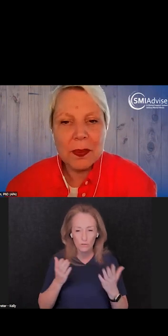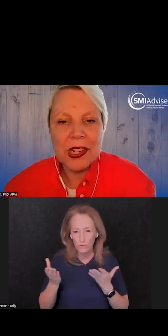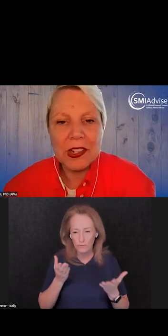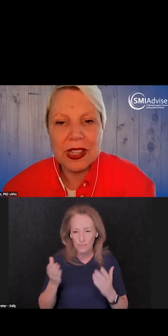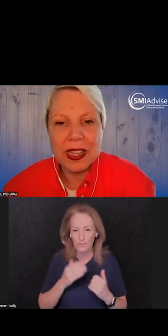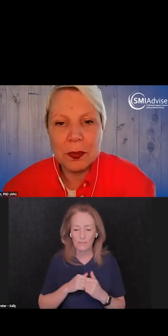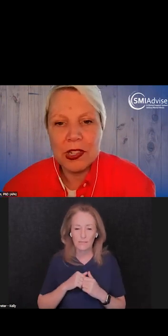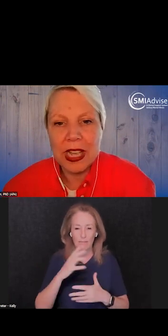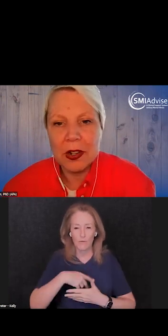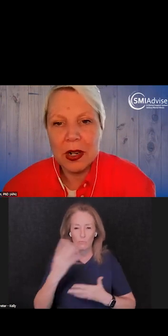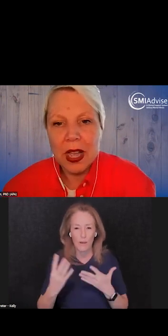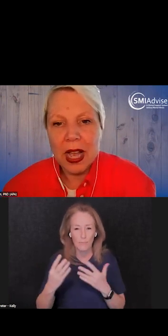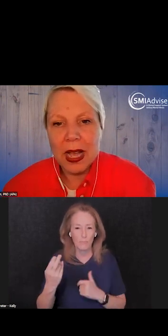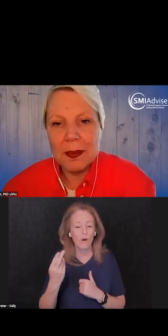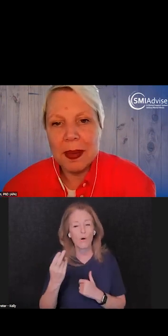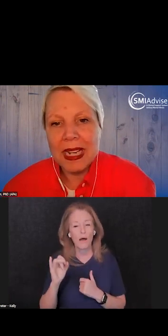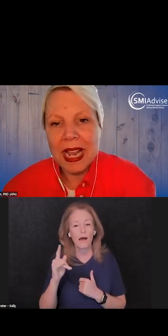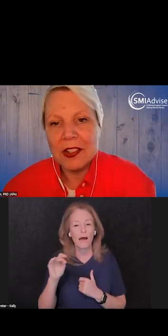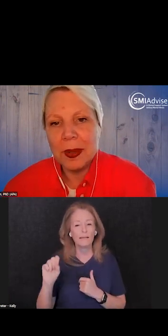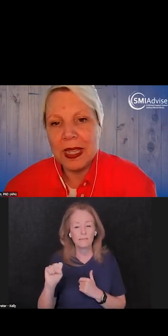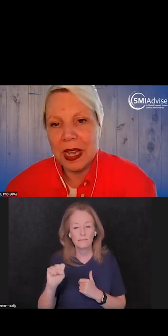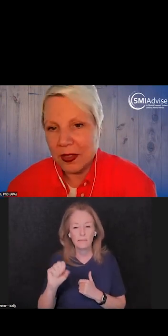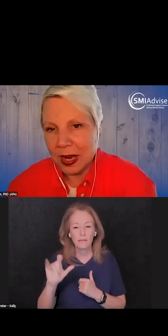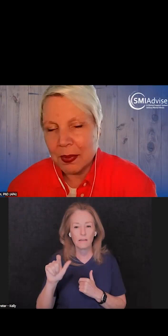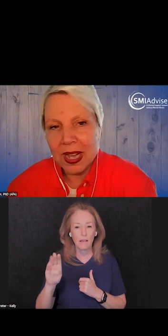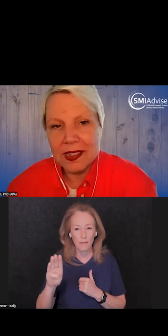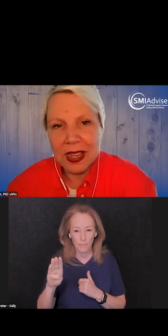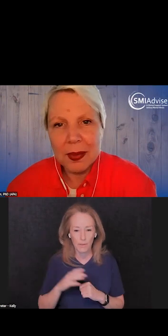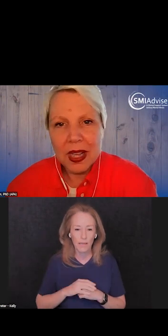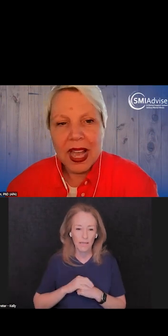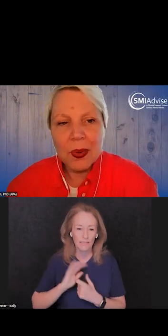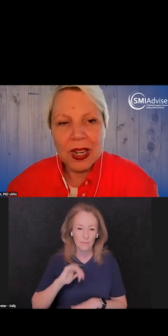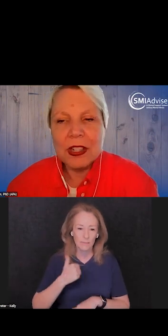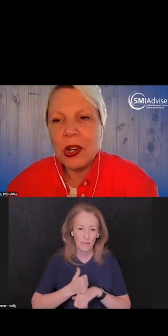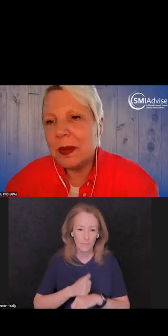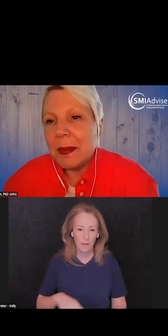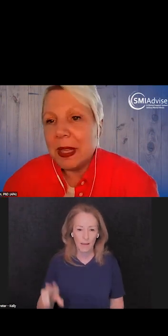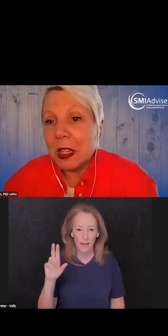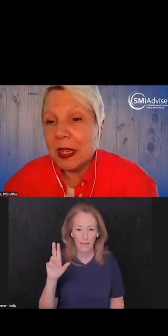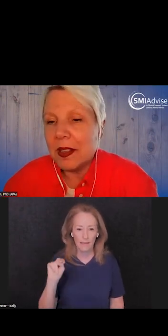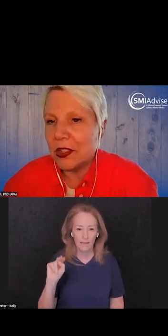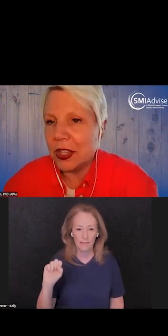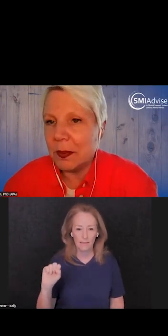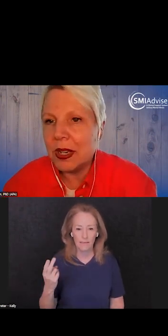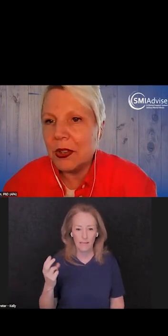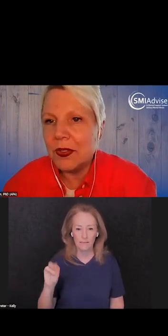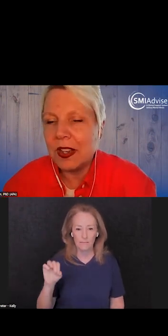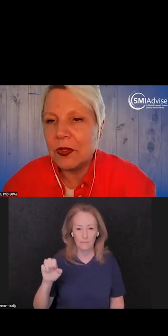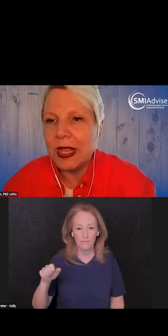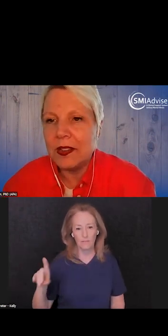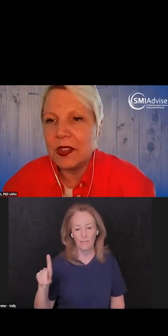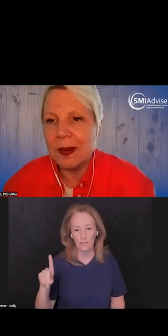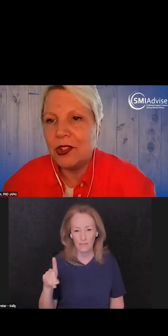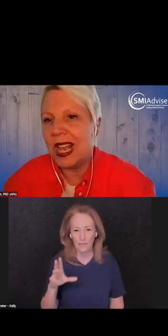here's a production that's put together by Nashbit and the Rainbow Heights Club. And we're going to be showing maybe a little bit of this during the preview of